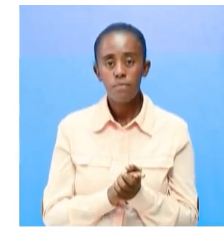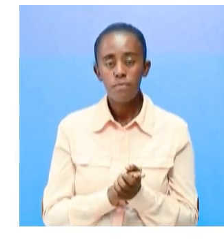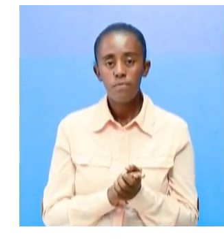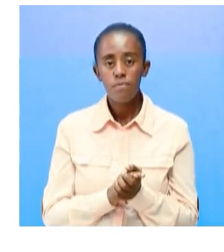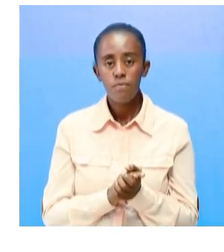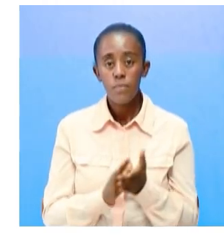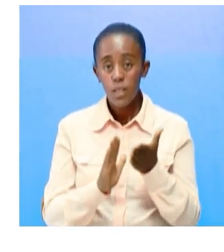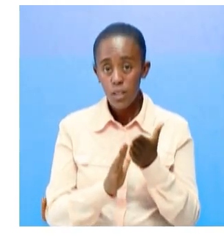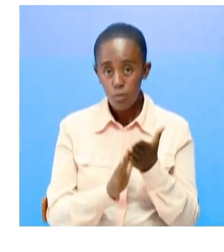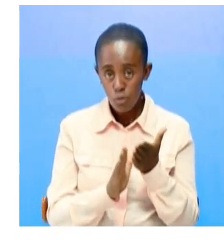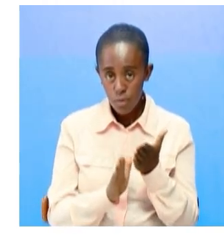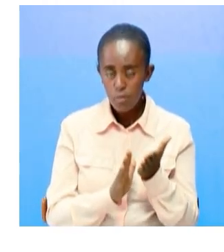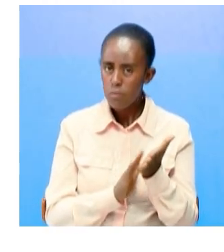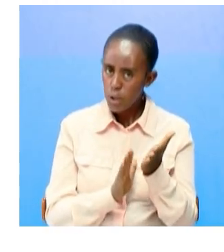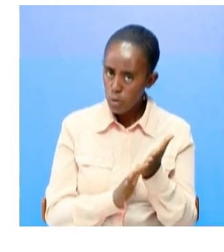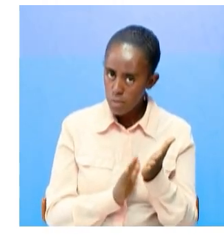Excuse me.